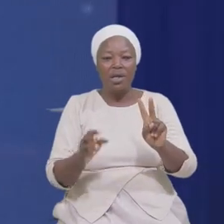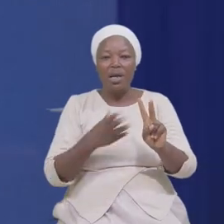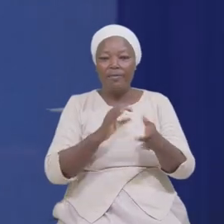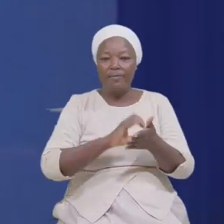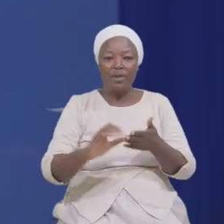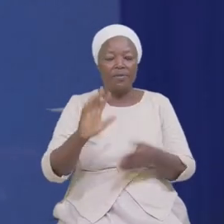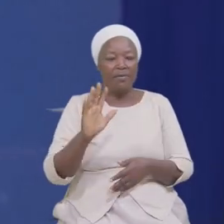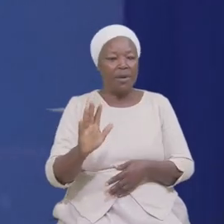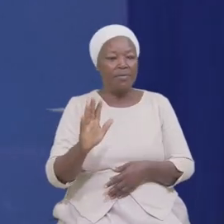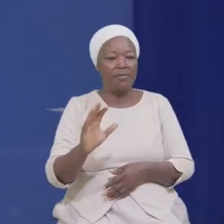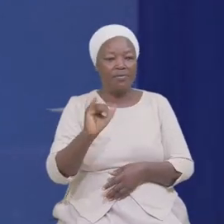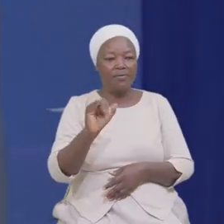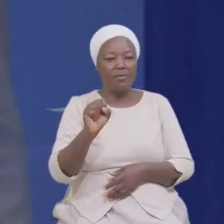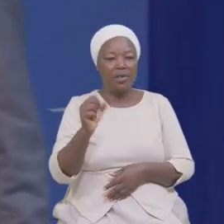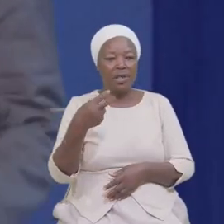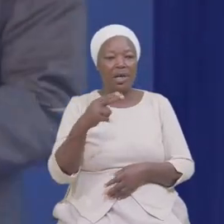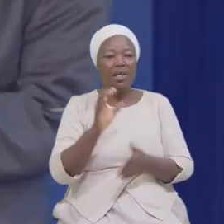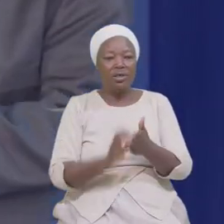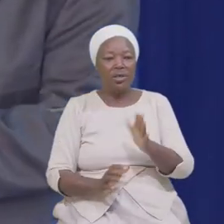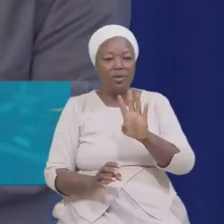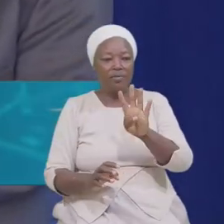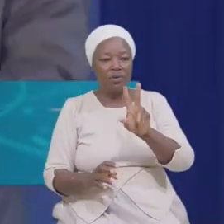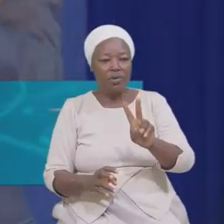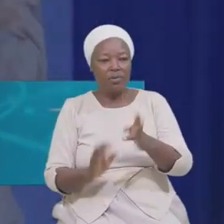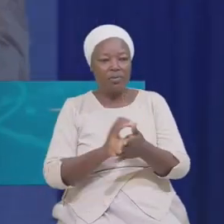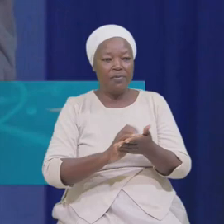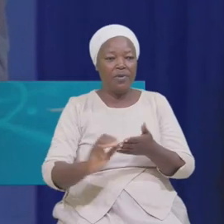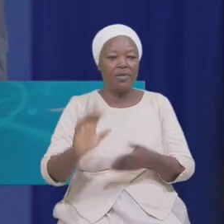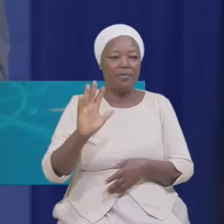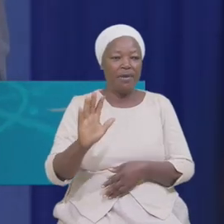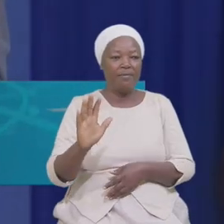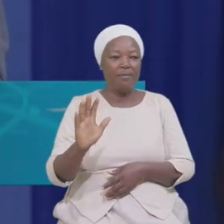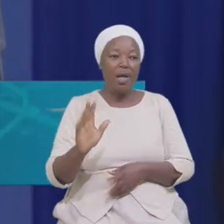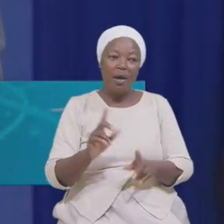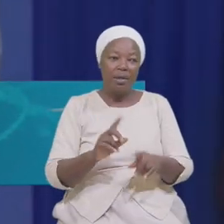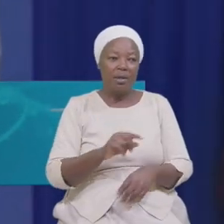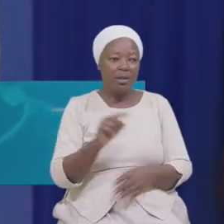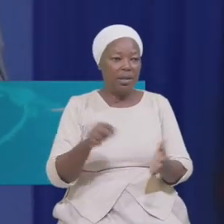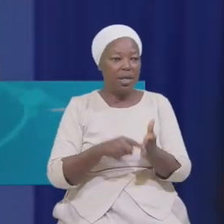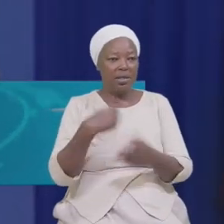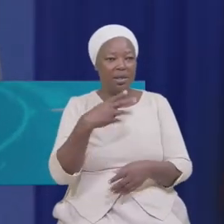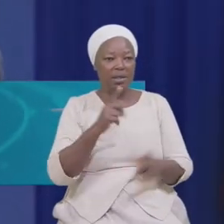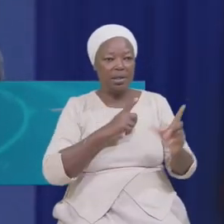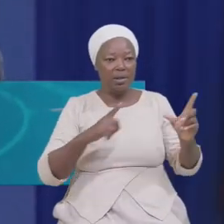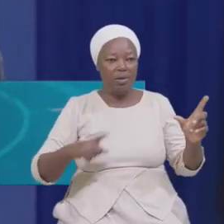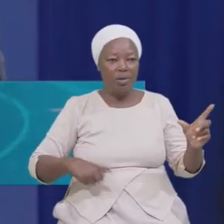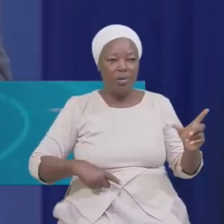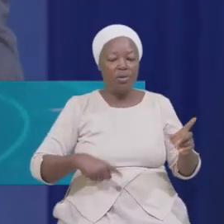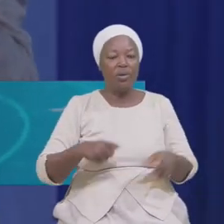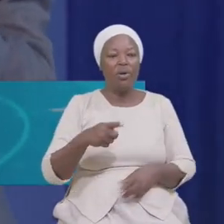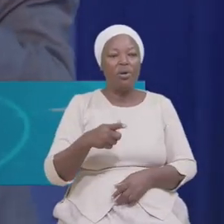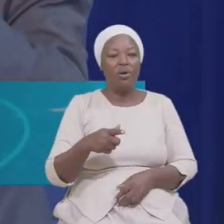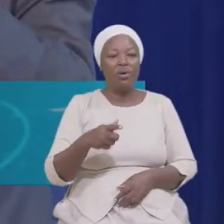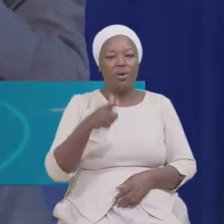5. Isaiah chapter 42, reading from verse 5. Thus says the Lord God,